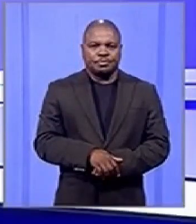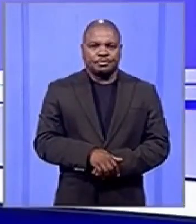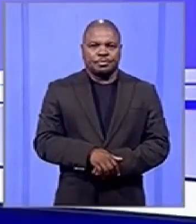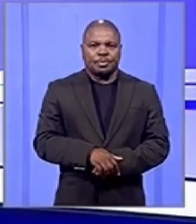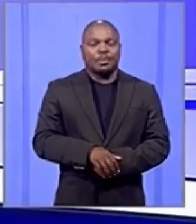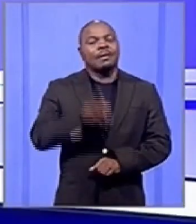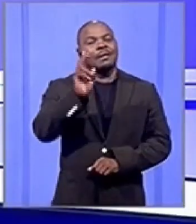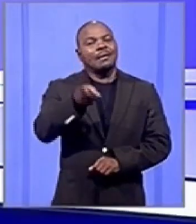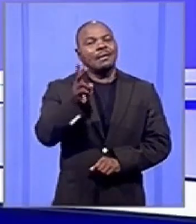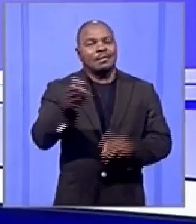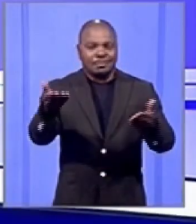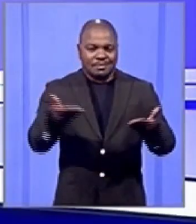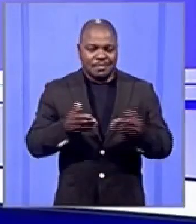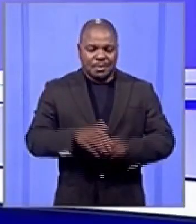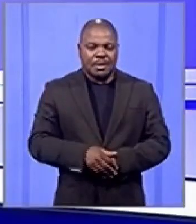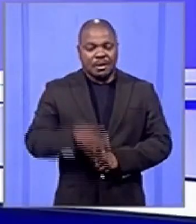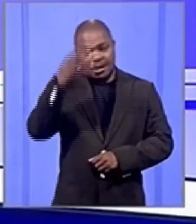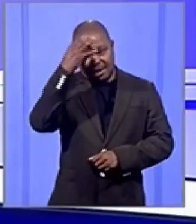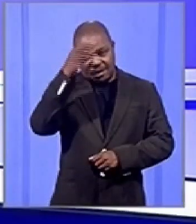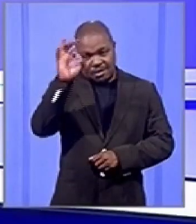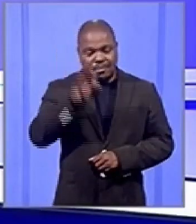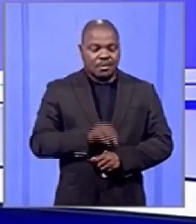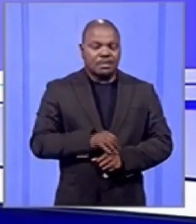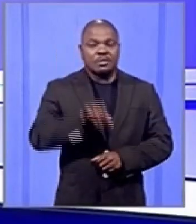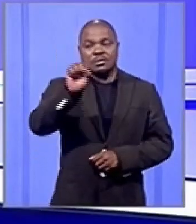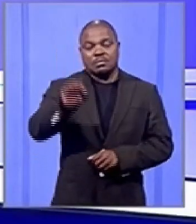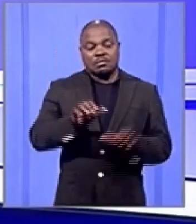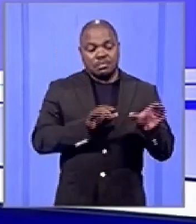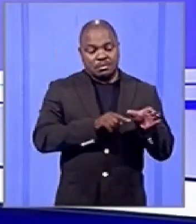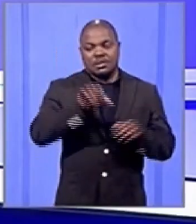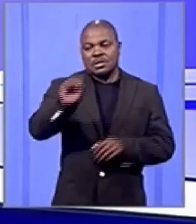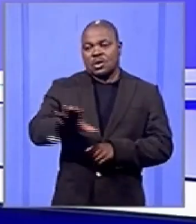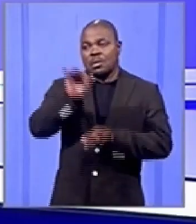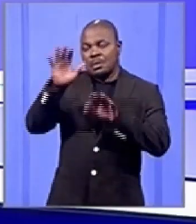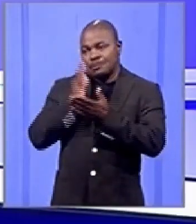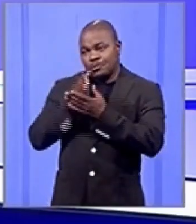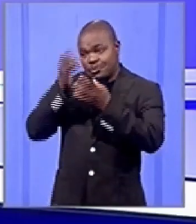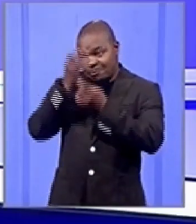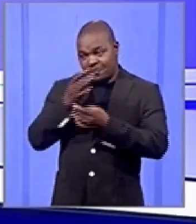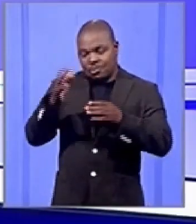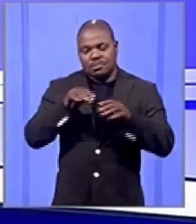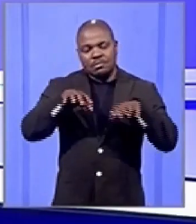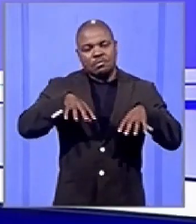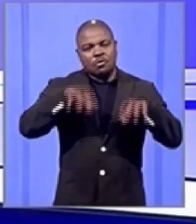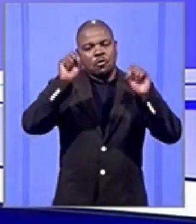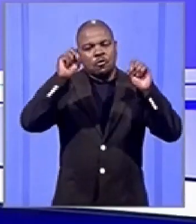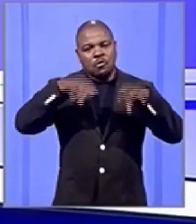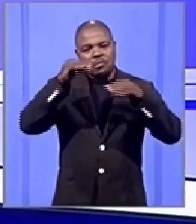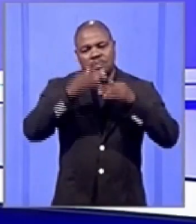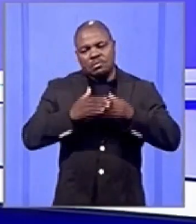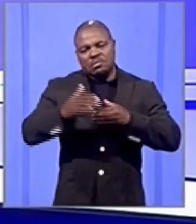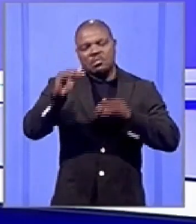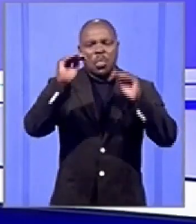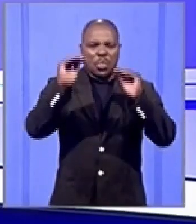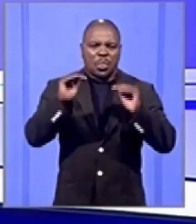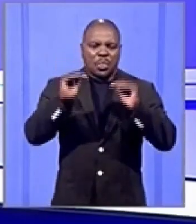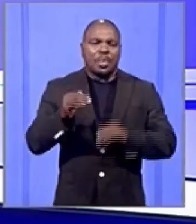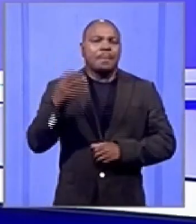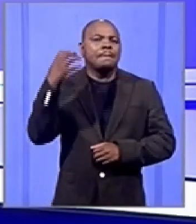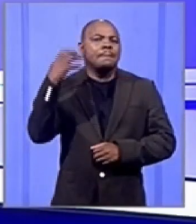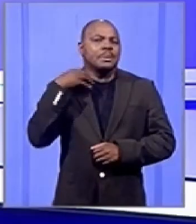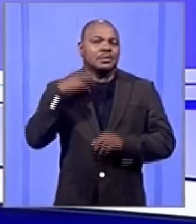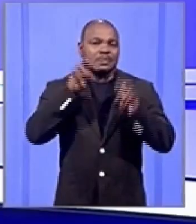Halbele ro amohele mmuso o ntlafaditse maAfrika Borwa hore mekgahlelo ya timatima o tla fokotsa matsatsing a mmalwa a tlang. Letona la motlakase